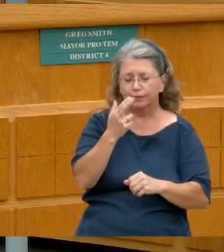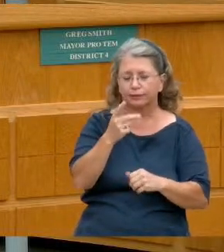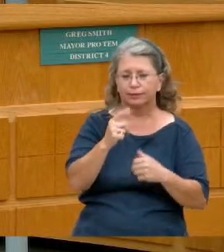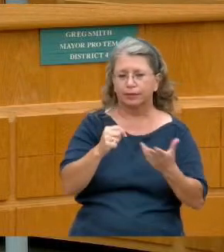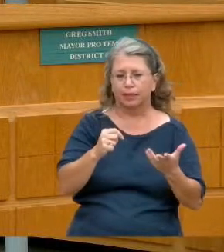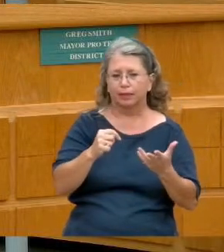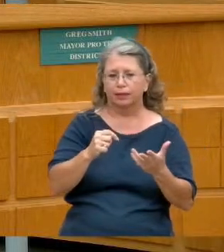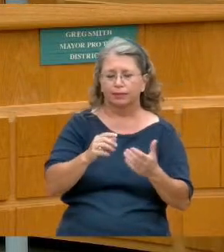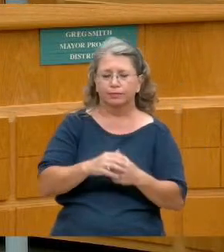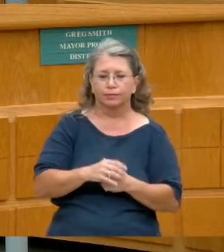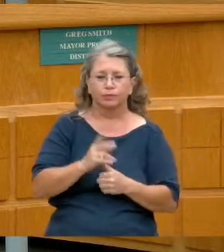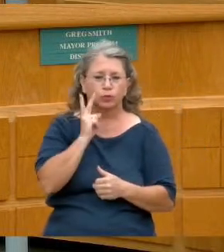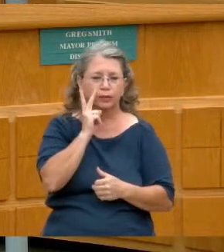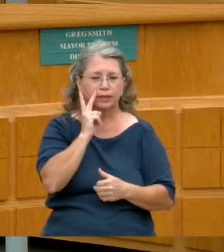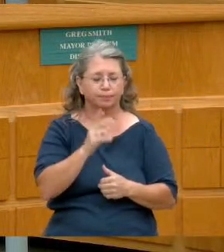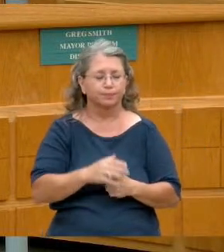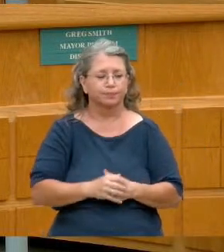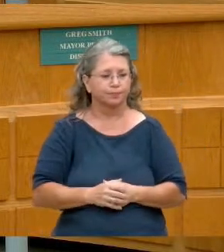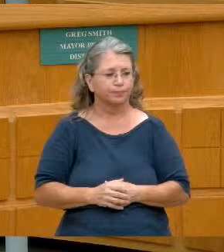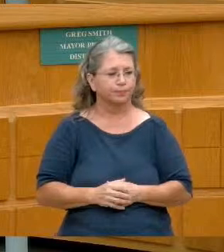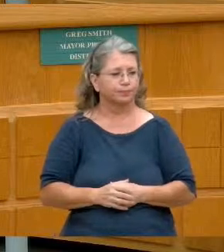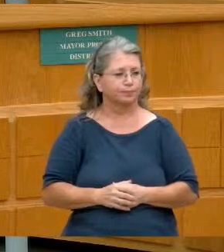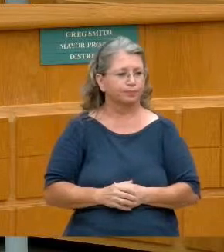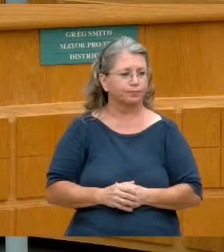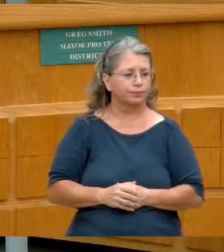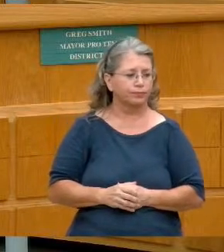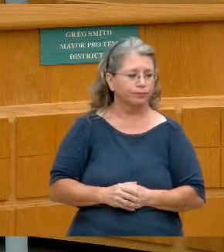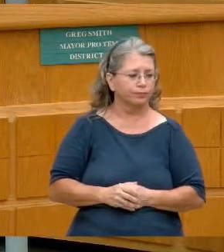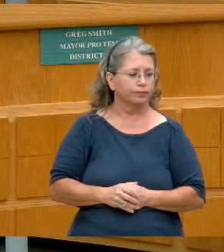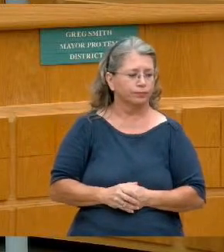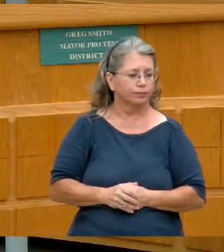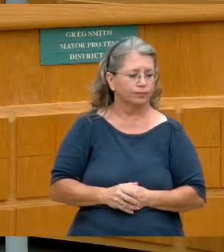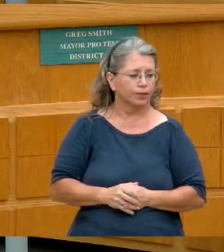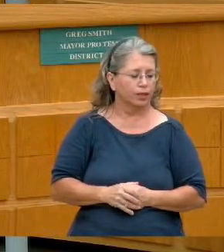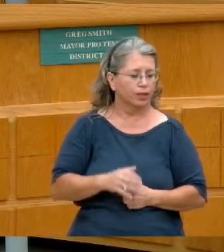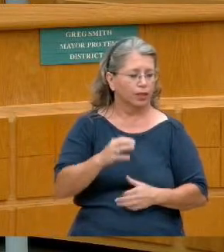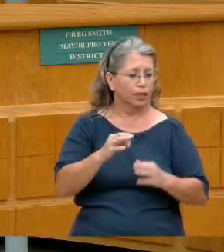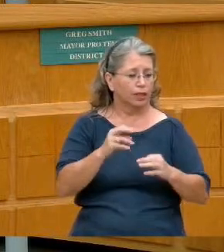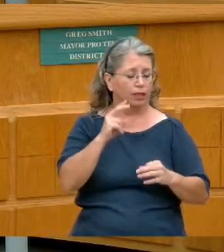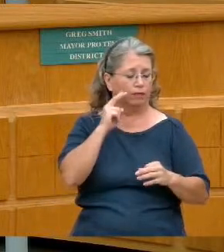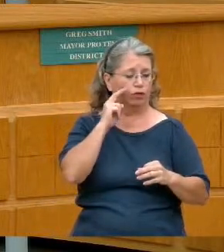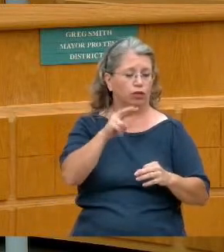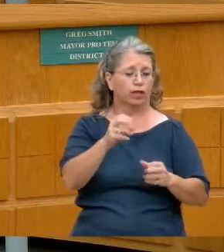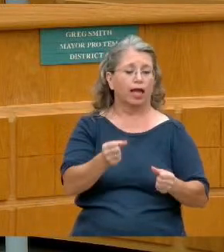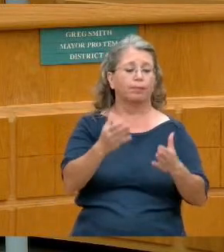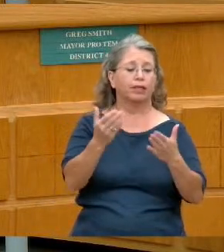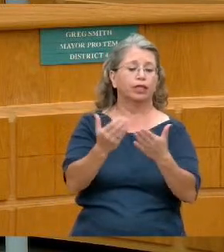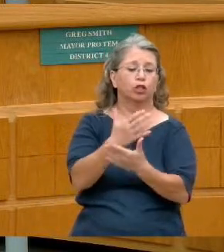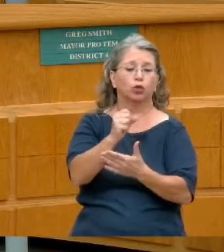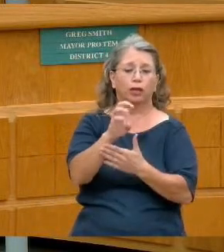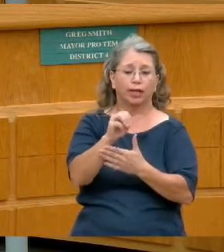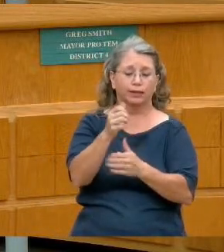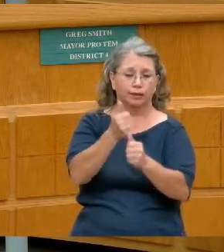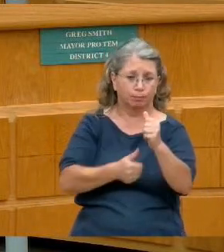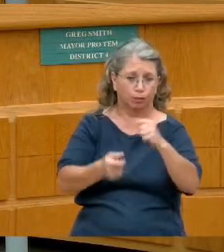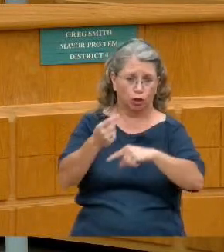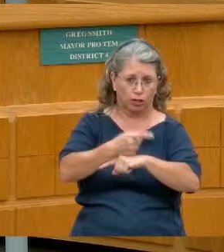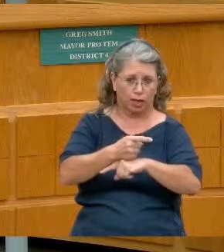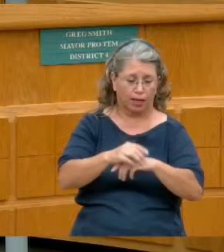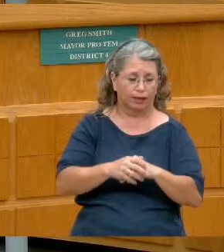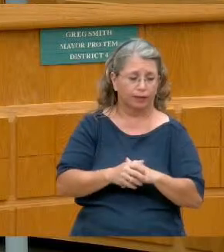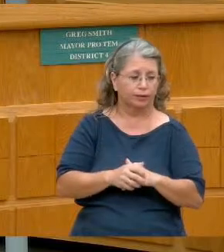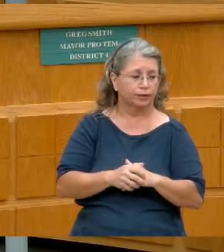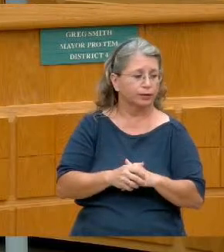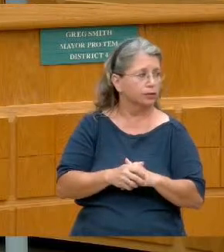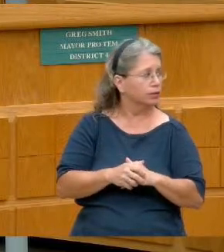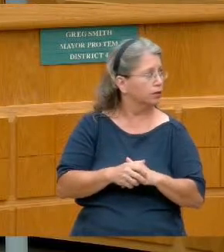But we'll see. If we look at the number of new cases per day, and the last one was cumulative total number of cases.